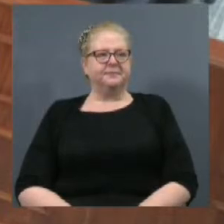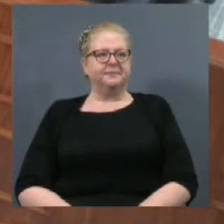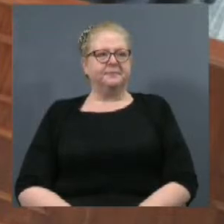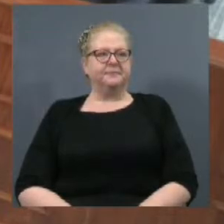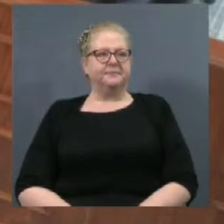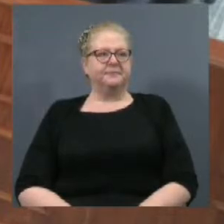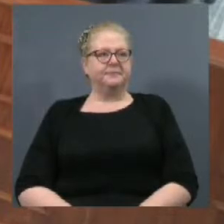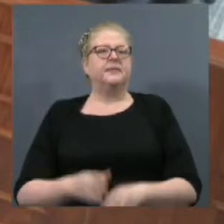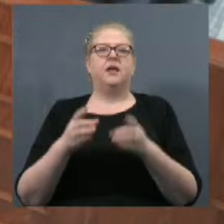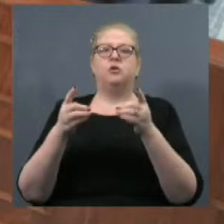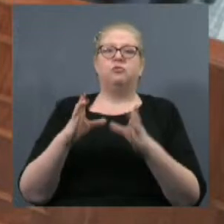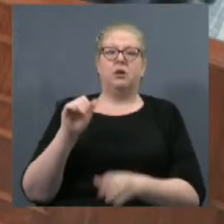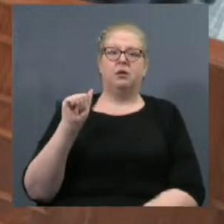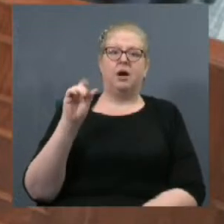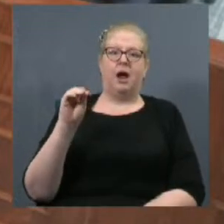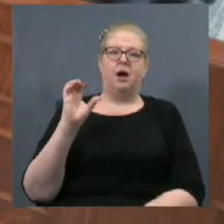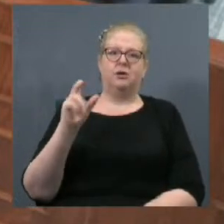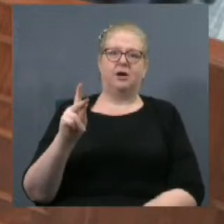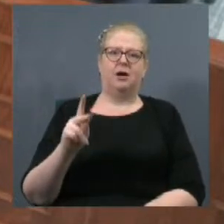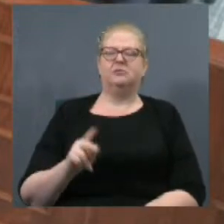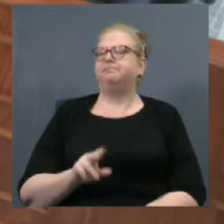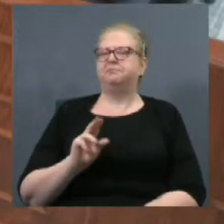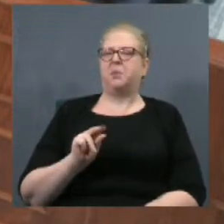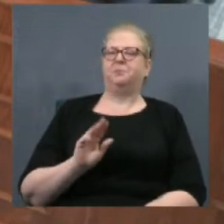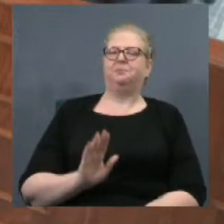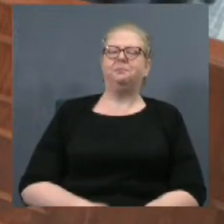Director Hancock? No.